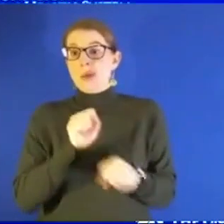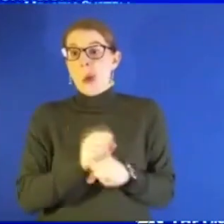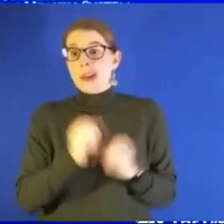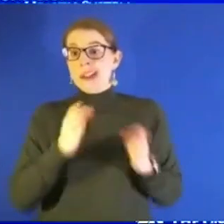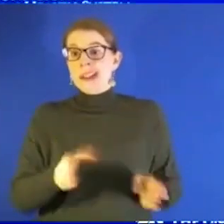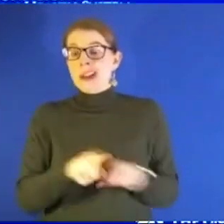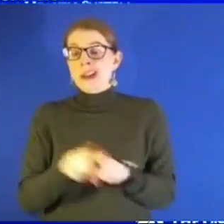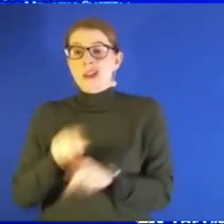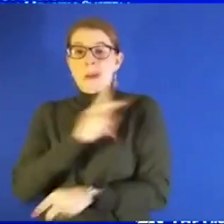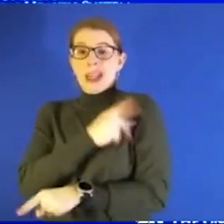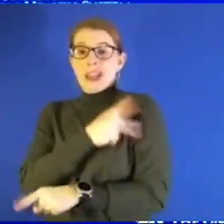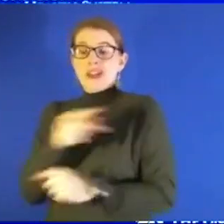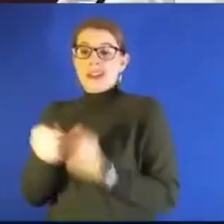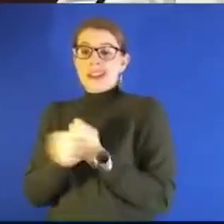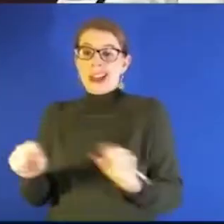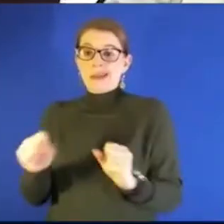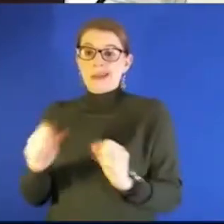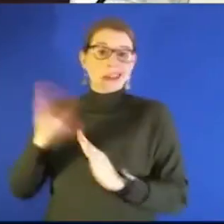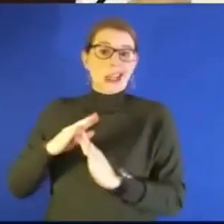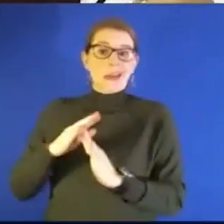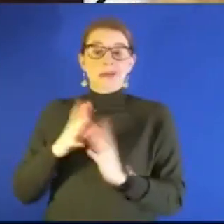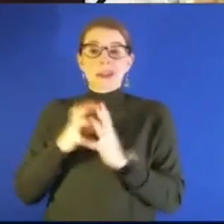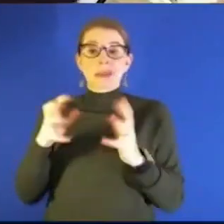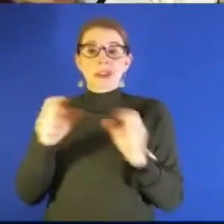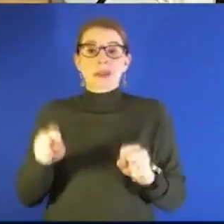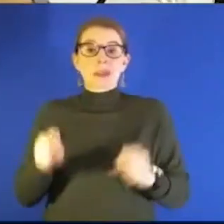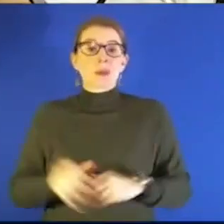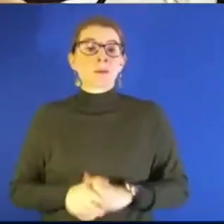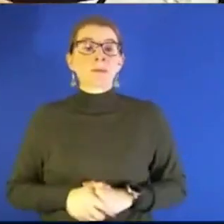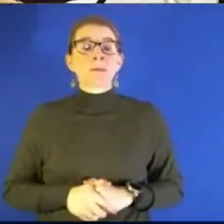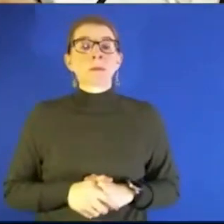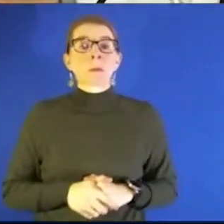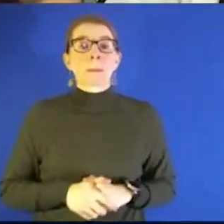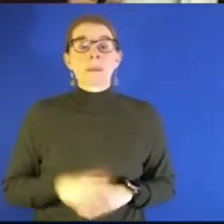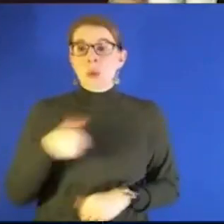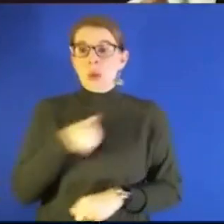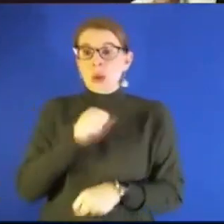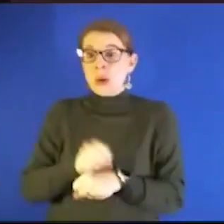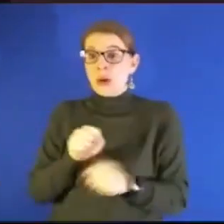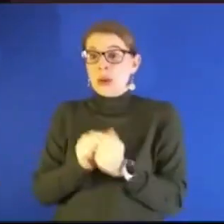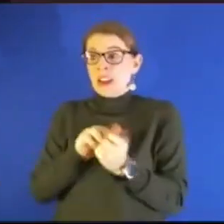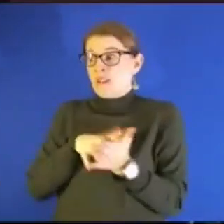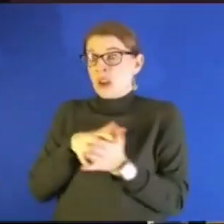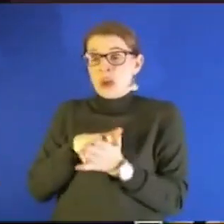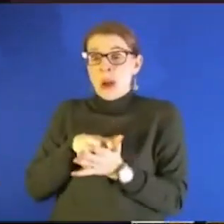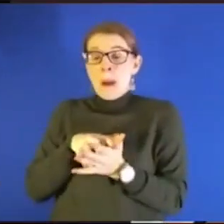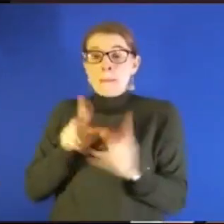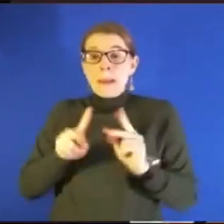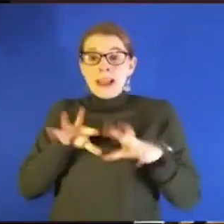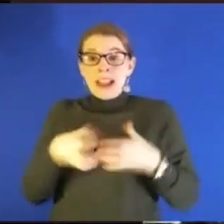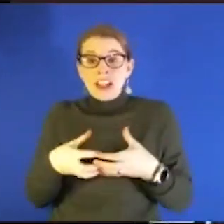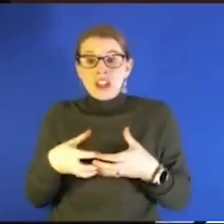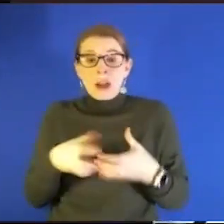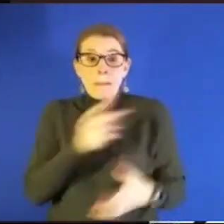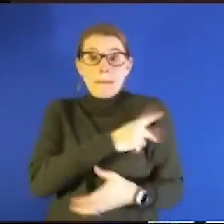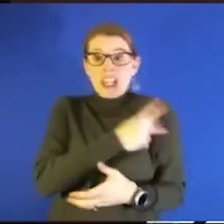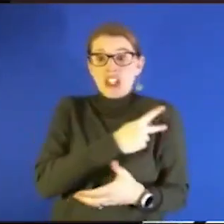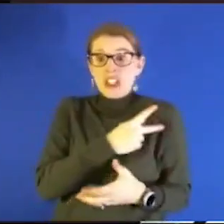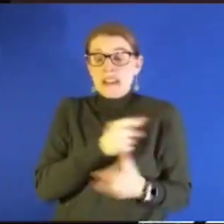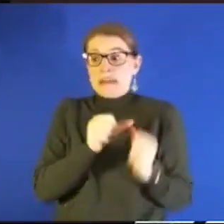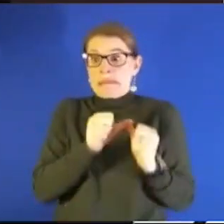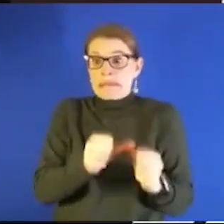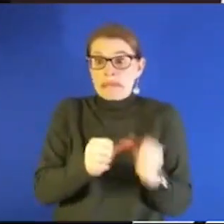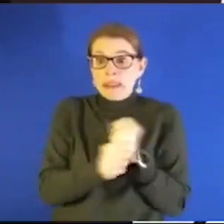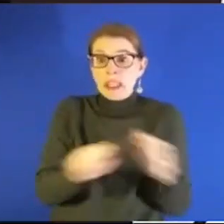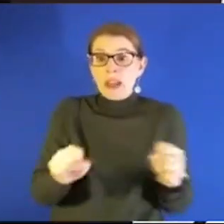as possible. Yeah, and I think one of the things is that we work with a vulnerable population. Yeah. We want to have patients. We want to make sure that they stayed safe. If we ever get to